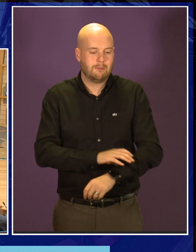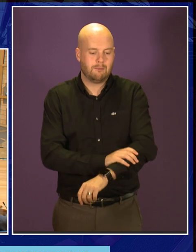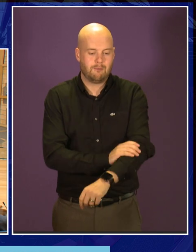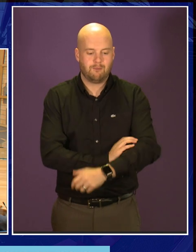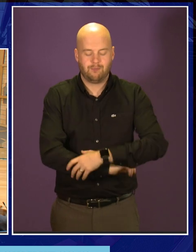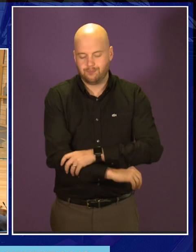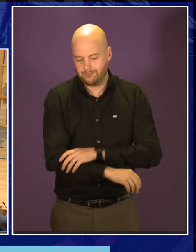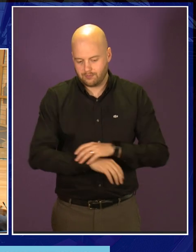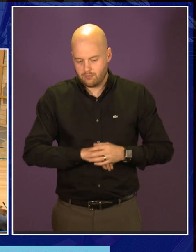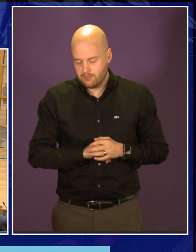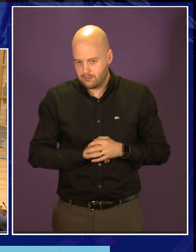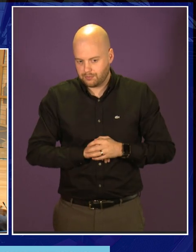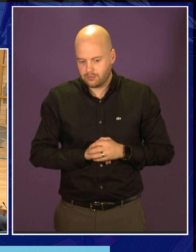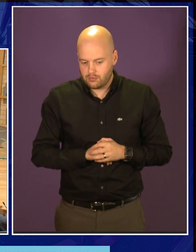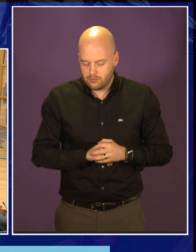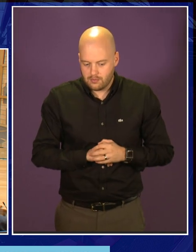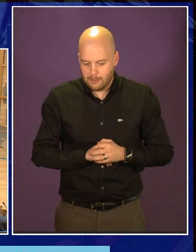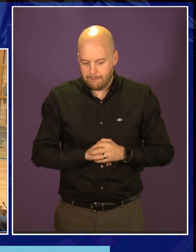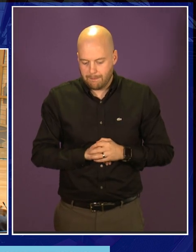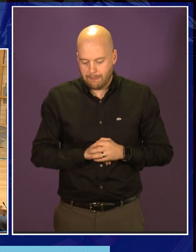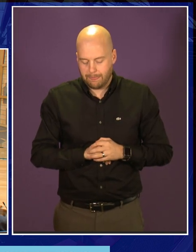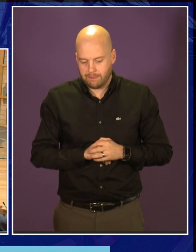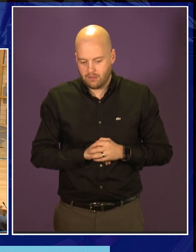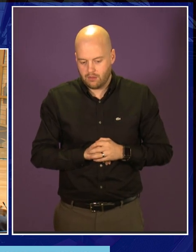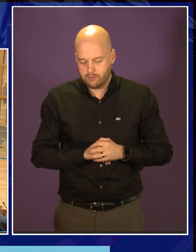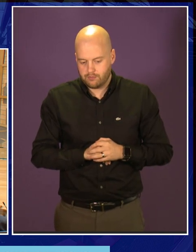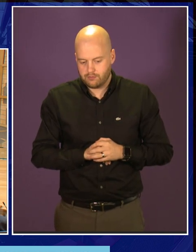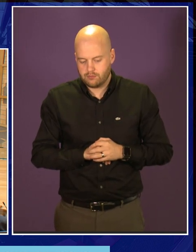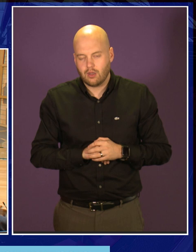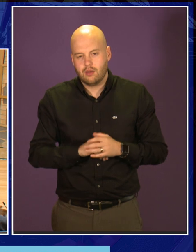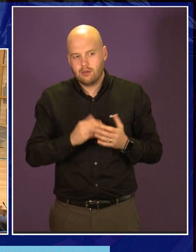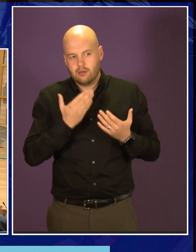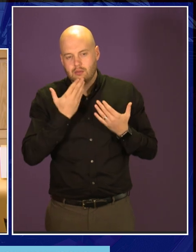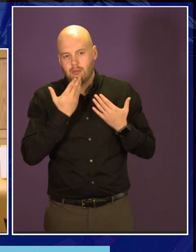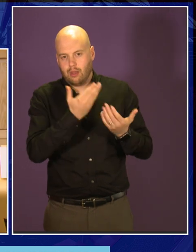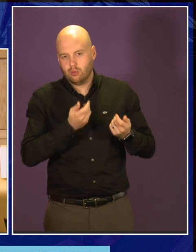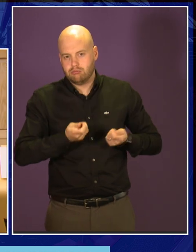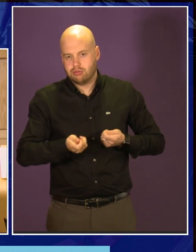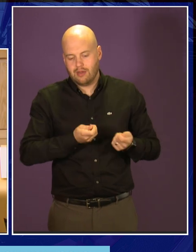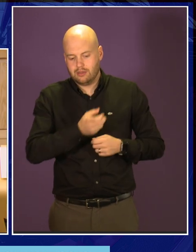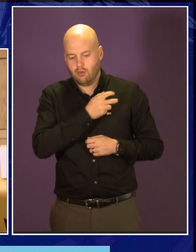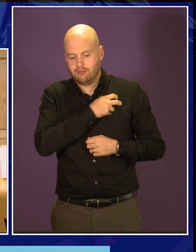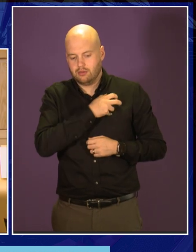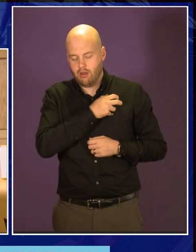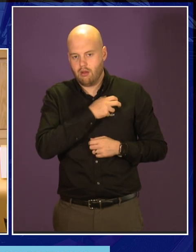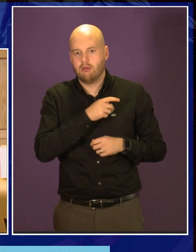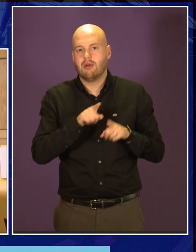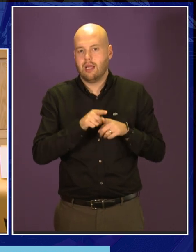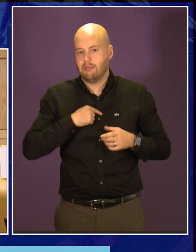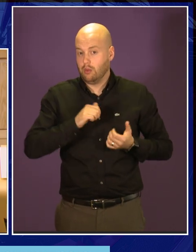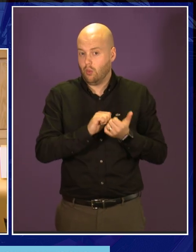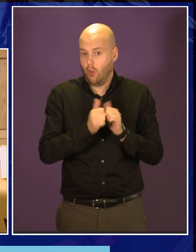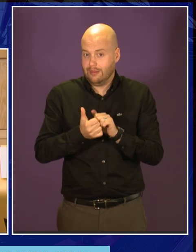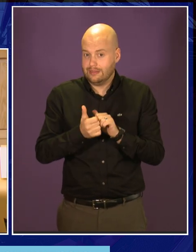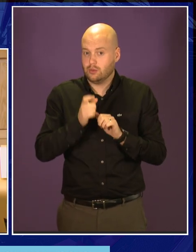Thank you very much, Presiding Officer. And let me also thank all my colleagues who have come to